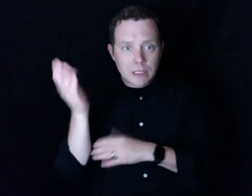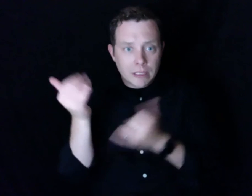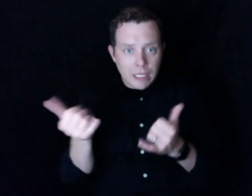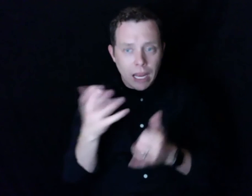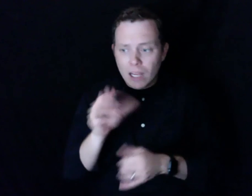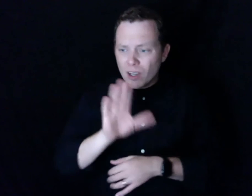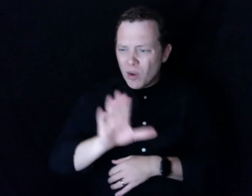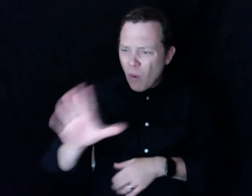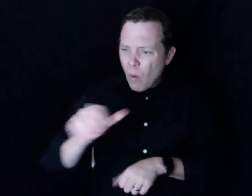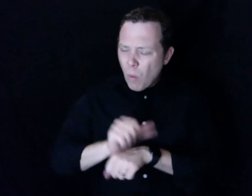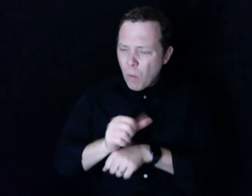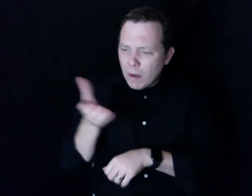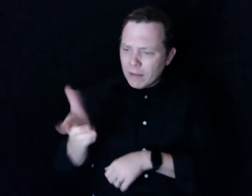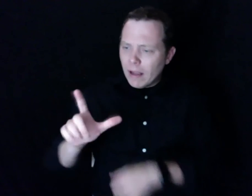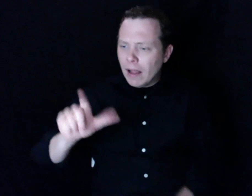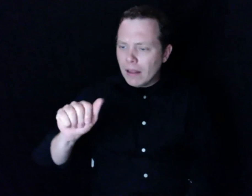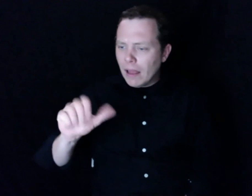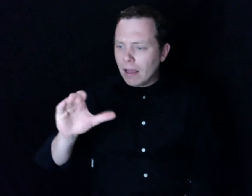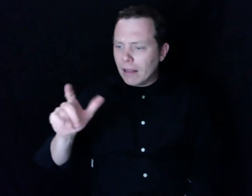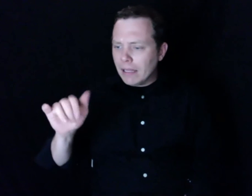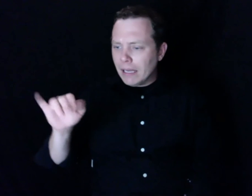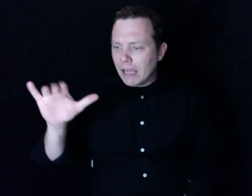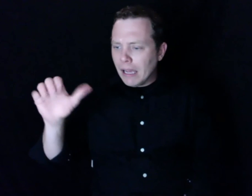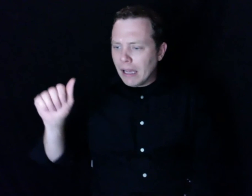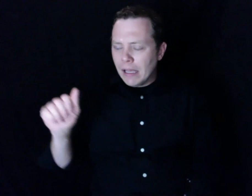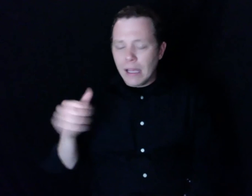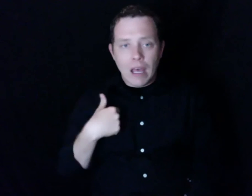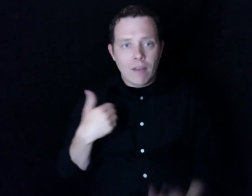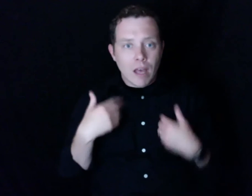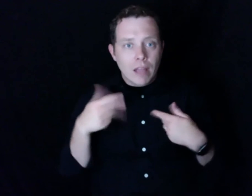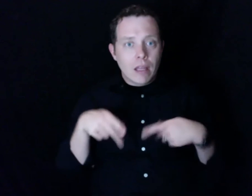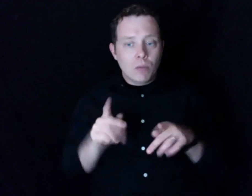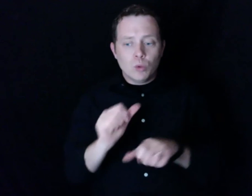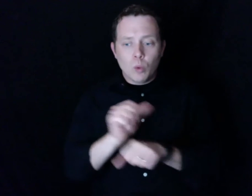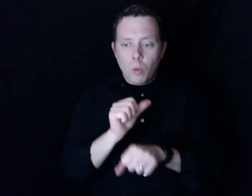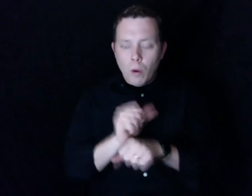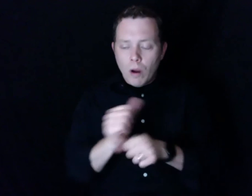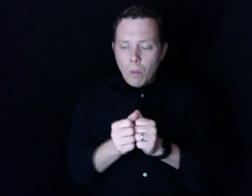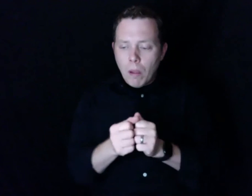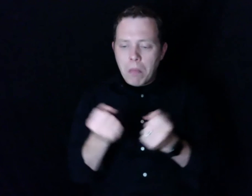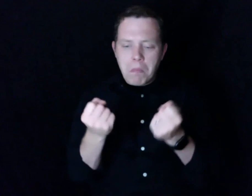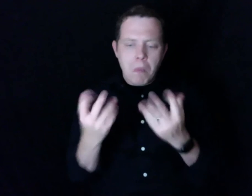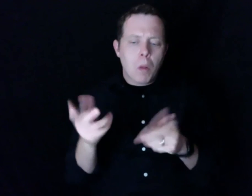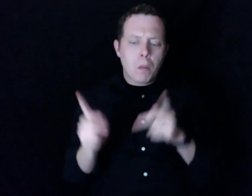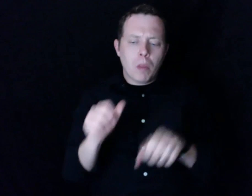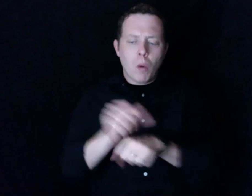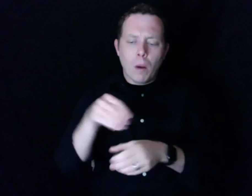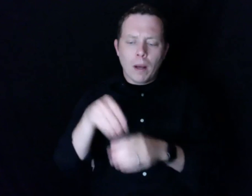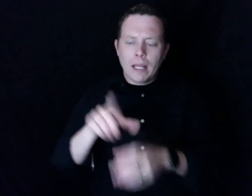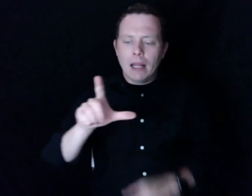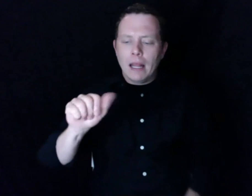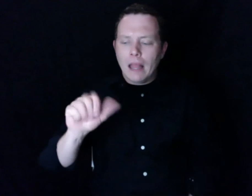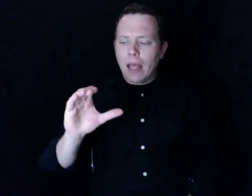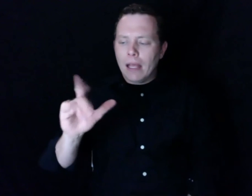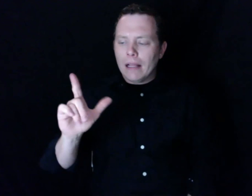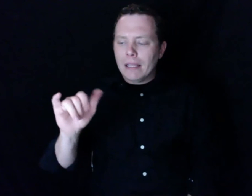you do at La Clinica. I've had the opportunity to meet with multiple people who work in La Clinica through